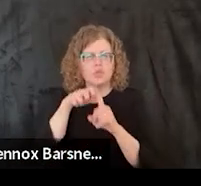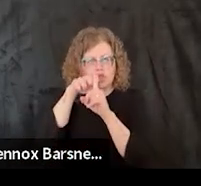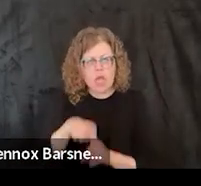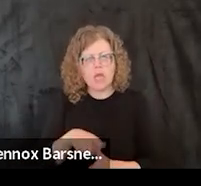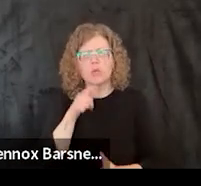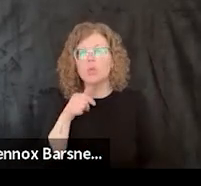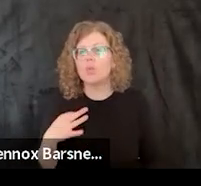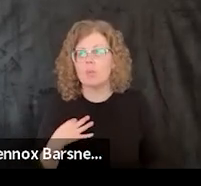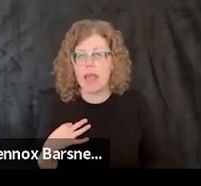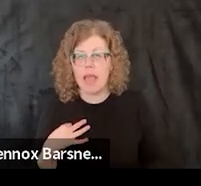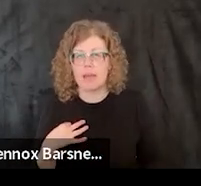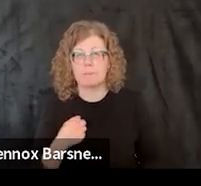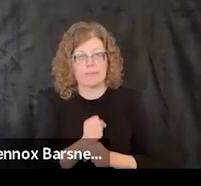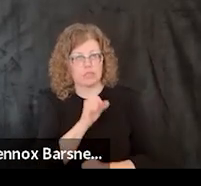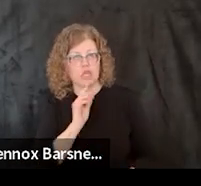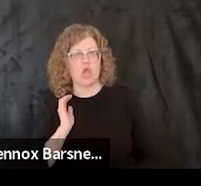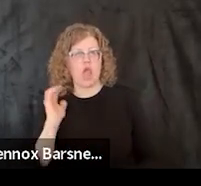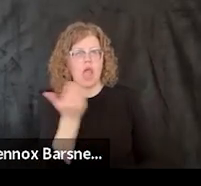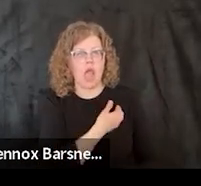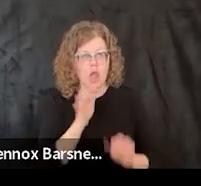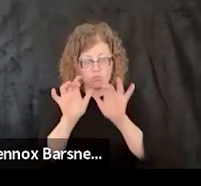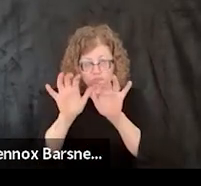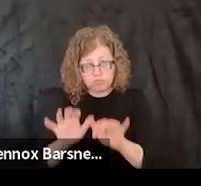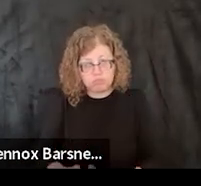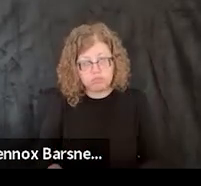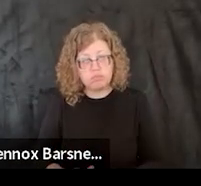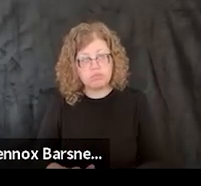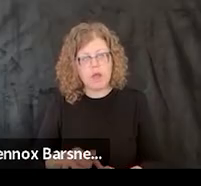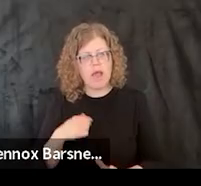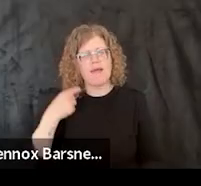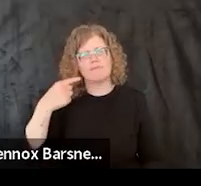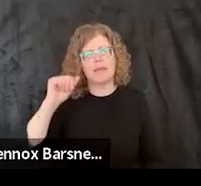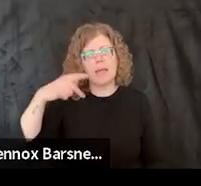are awarded in an equitable manner and will only ever be shared in aggregate.